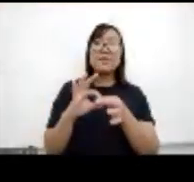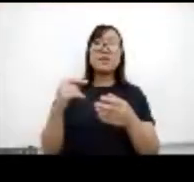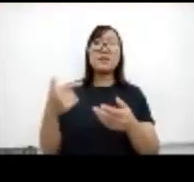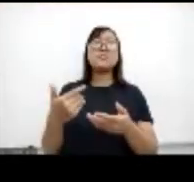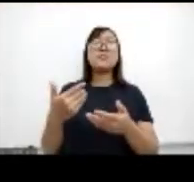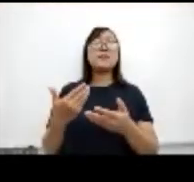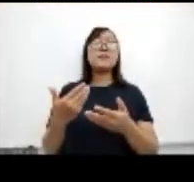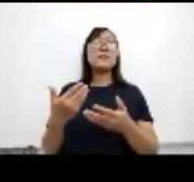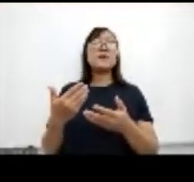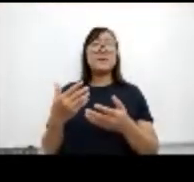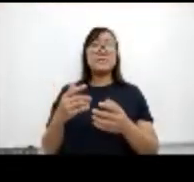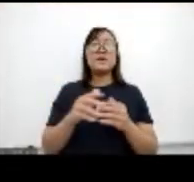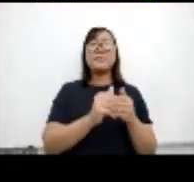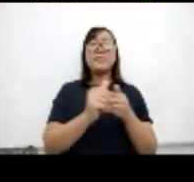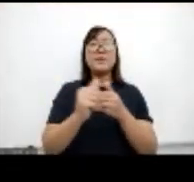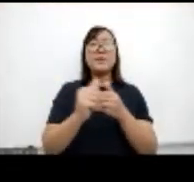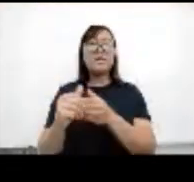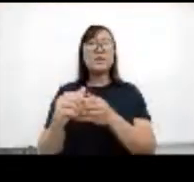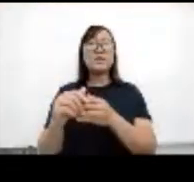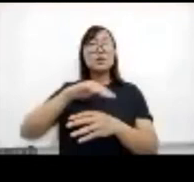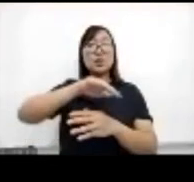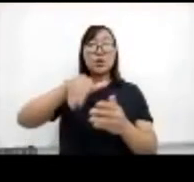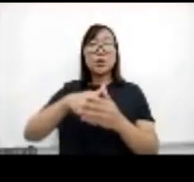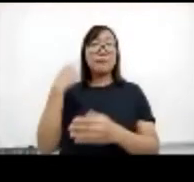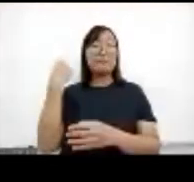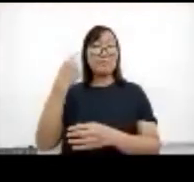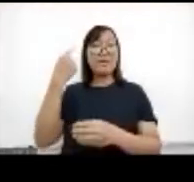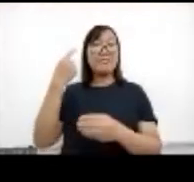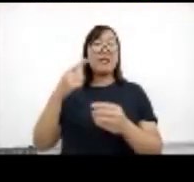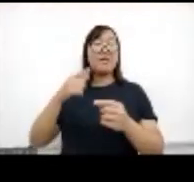we are the Reason